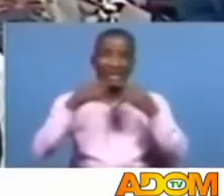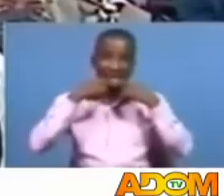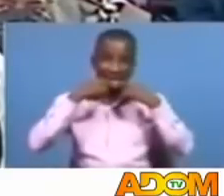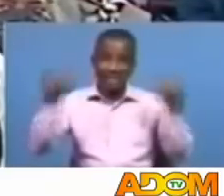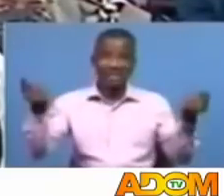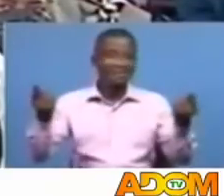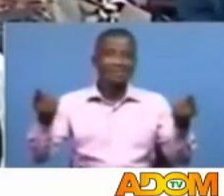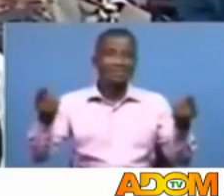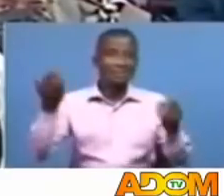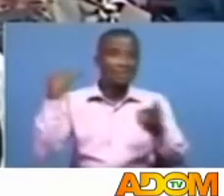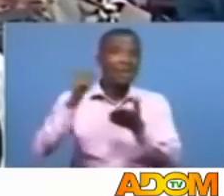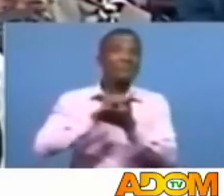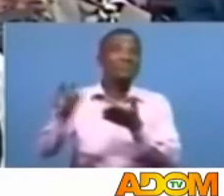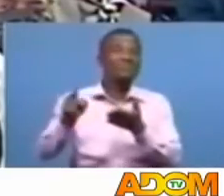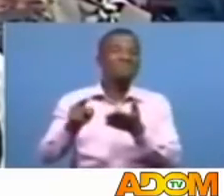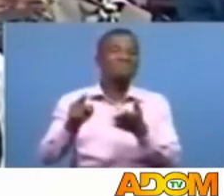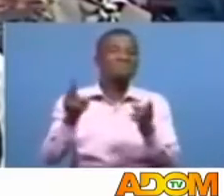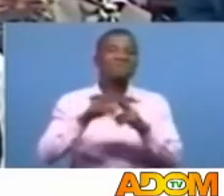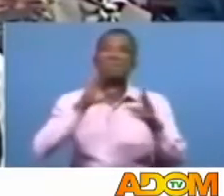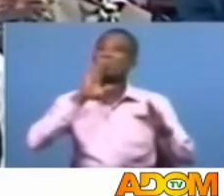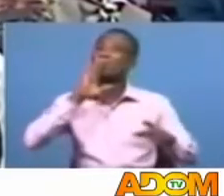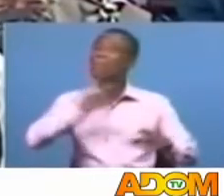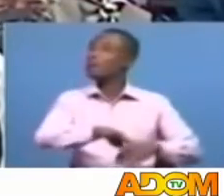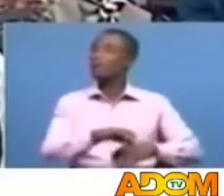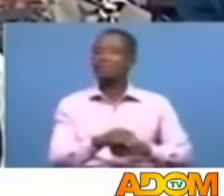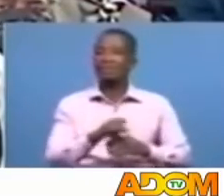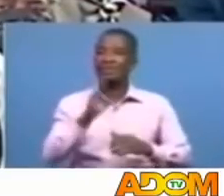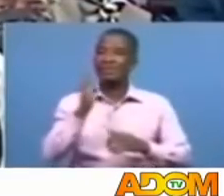completely unreasonable